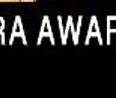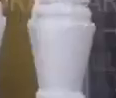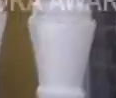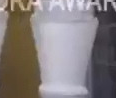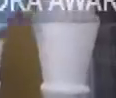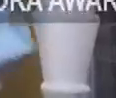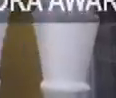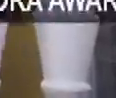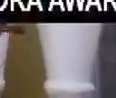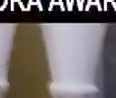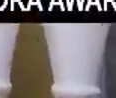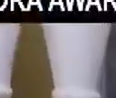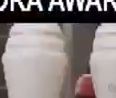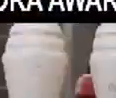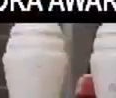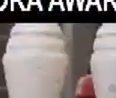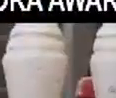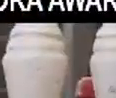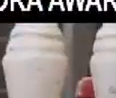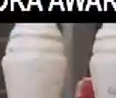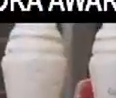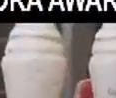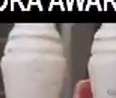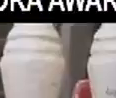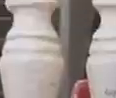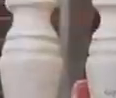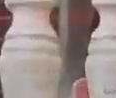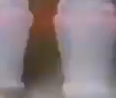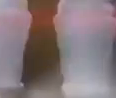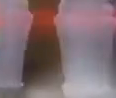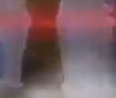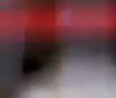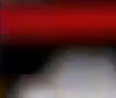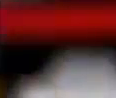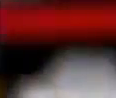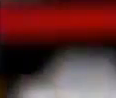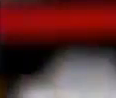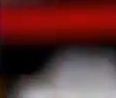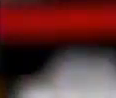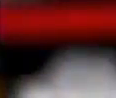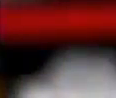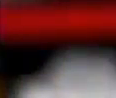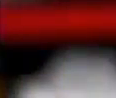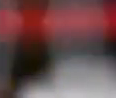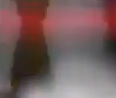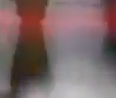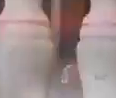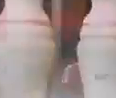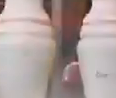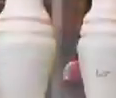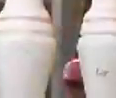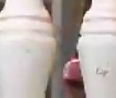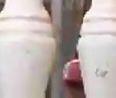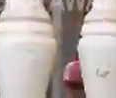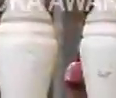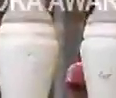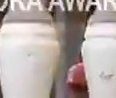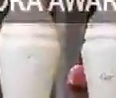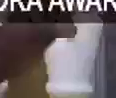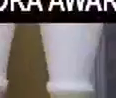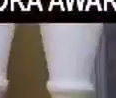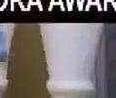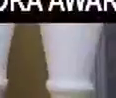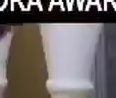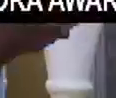Sato dao da itata jenkamo de kafo kora award. Ama kama ntenkuno bankoka. Iko banko nyaton ko